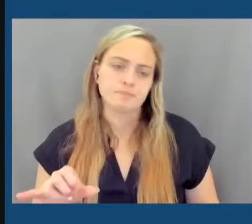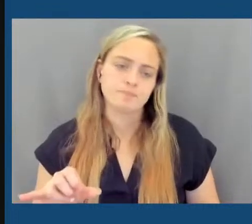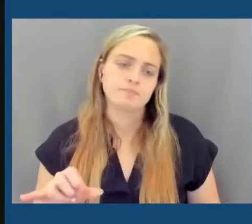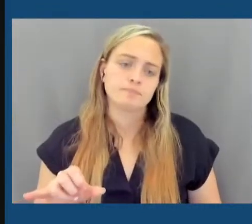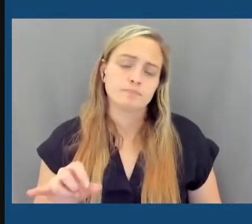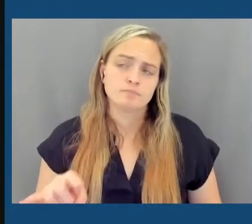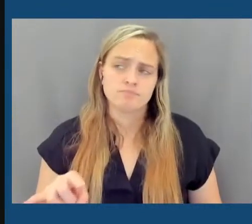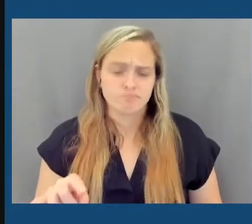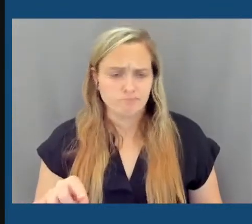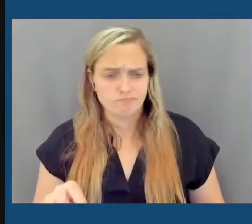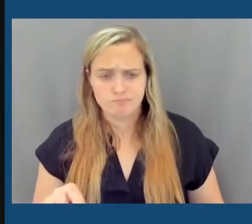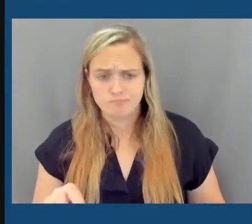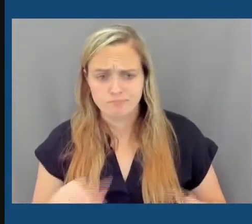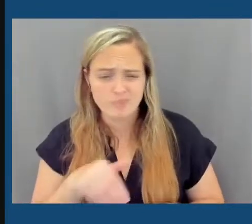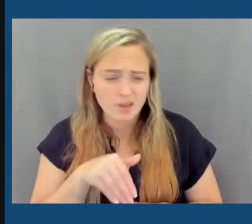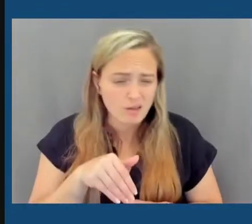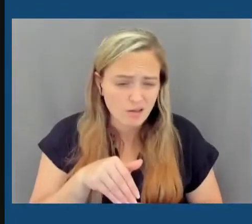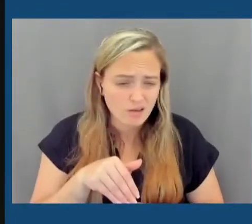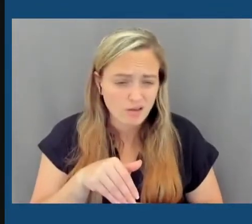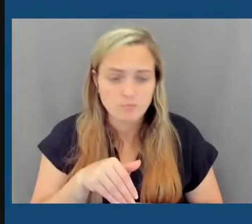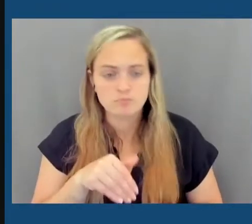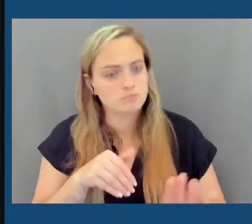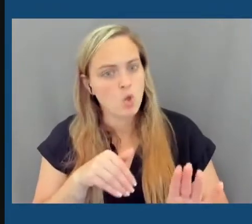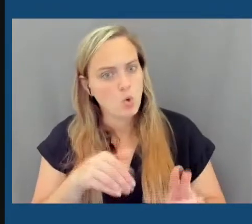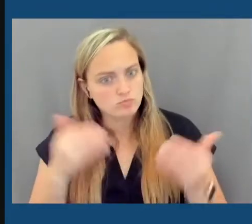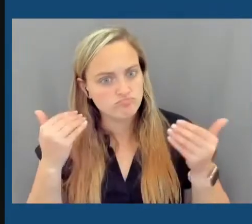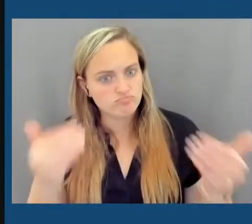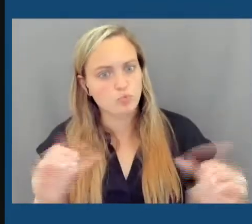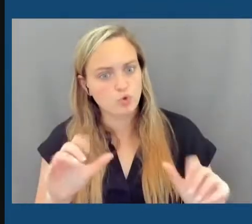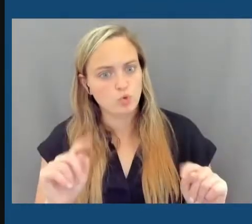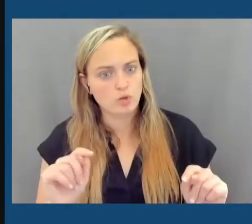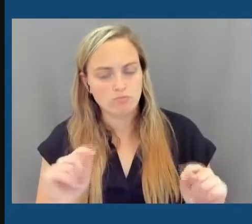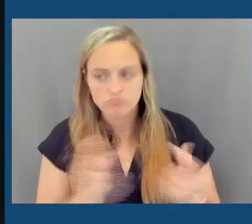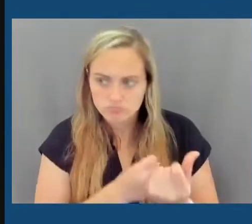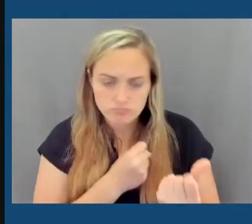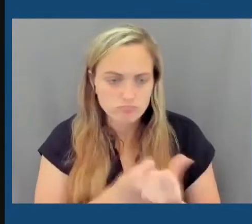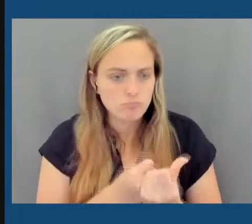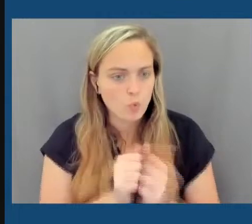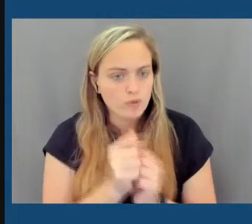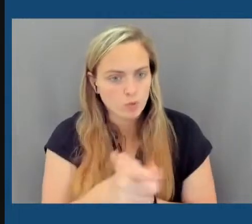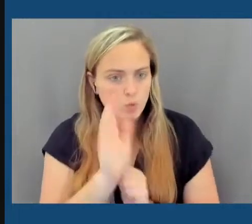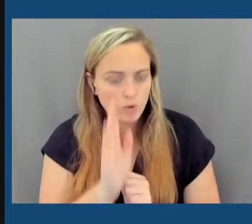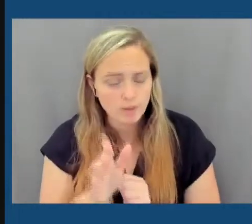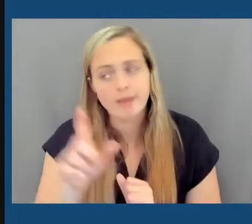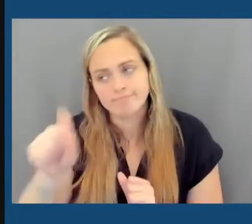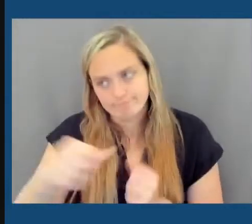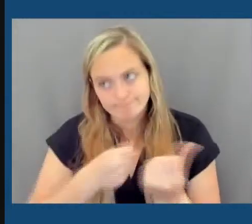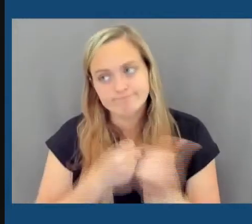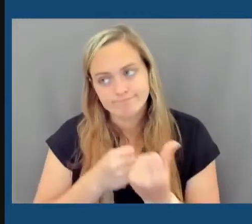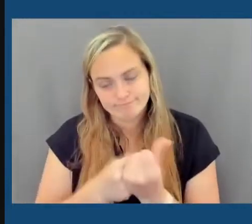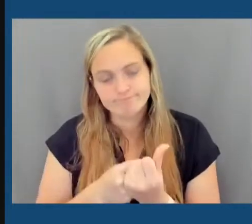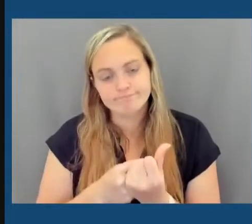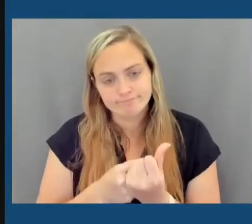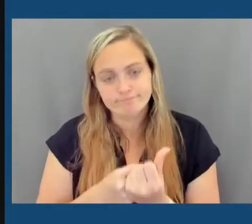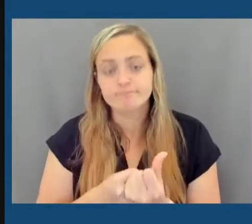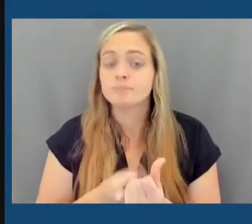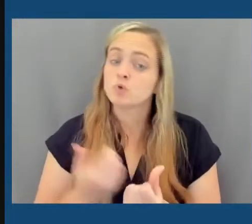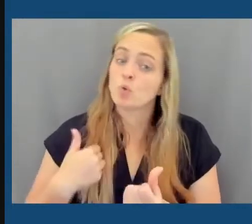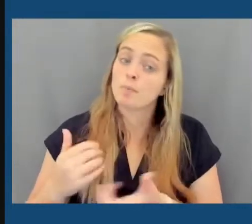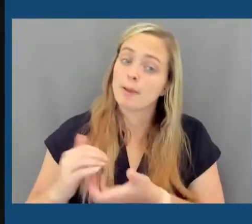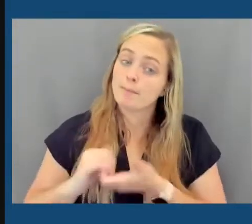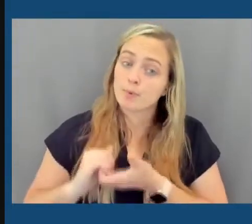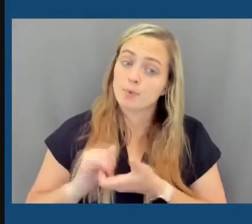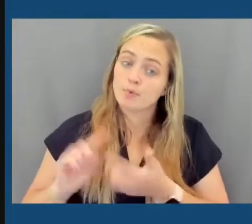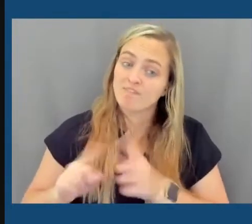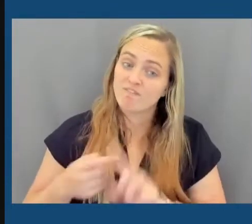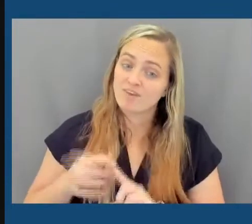hesitate. Absolutely, let's do it, Mayor. I'm going to be with you every step of the way, and you have. Without further ado, I'd like to introduce my partner, my friend, Janice